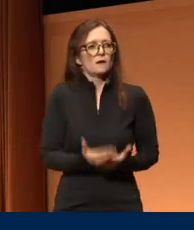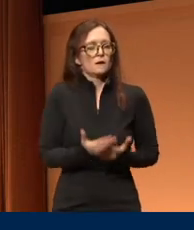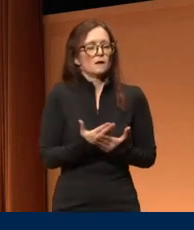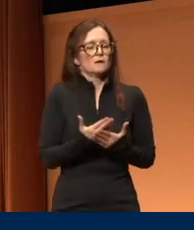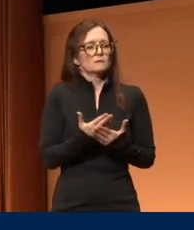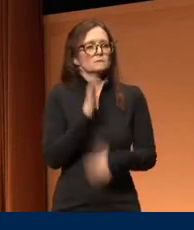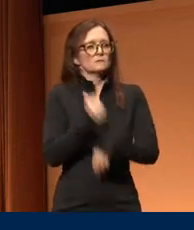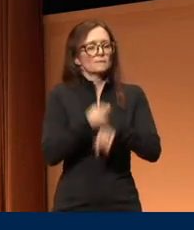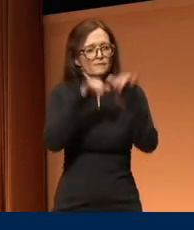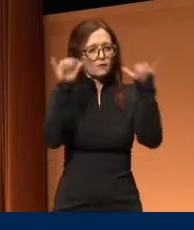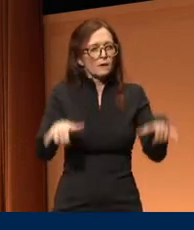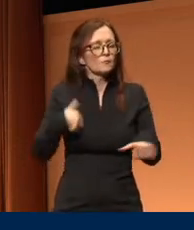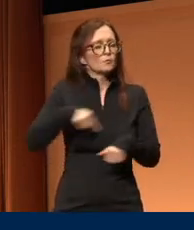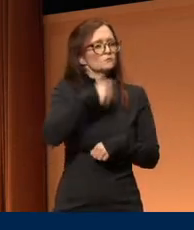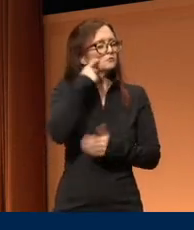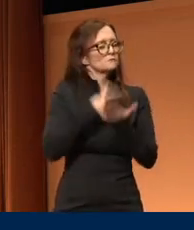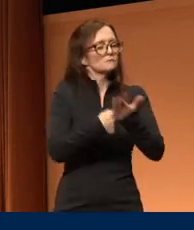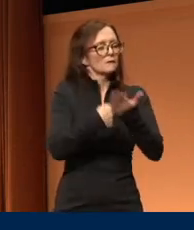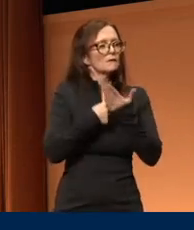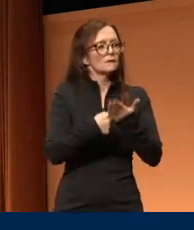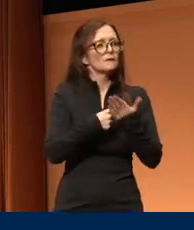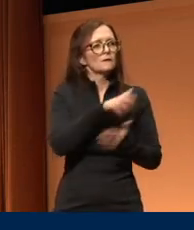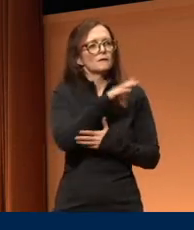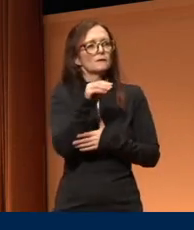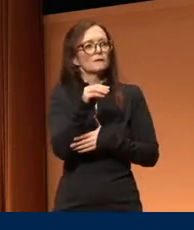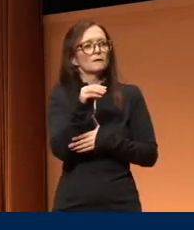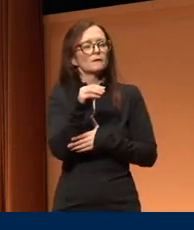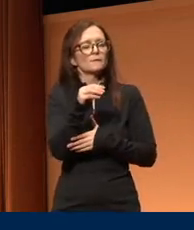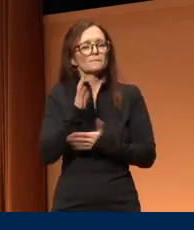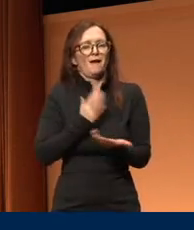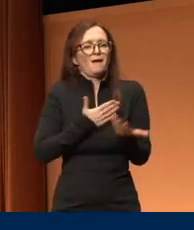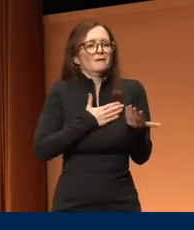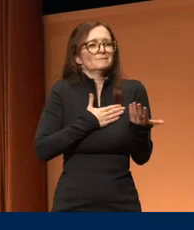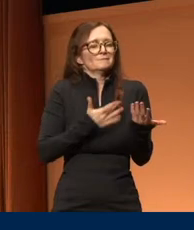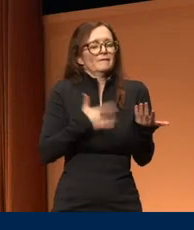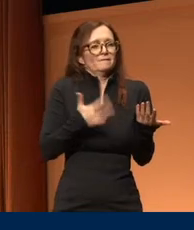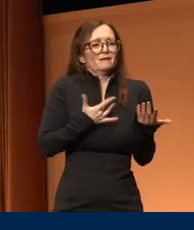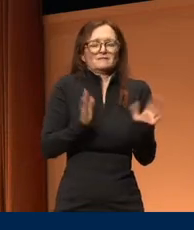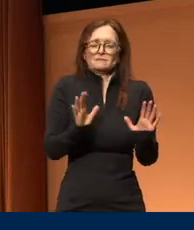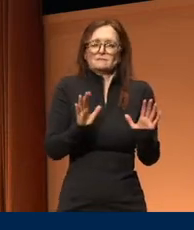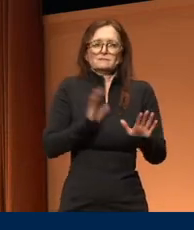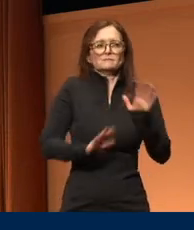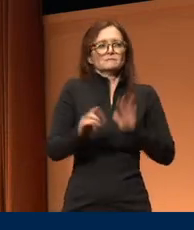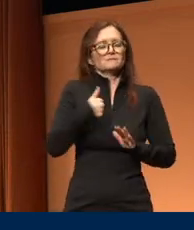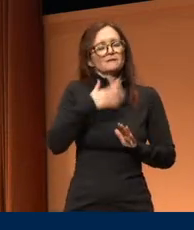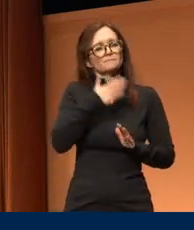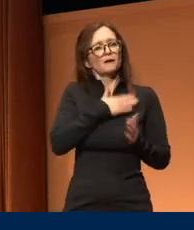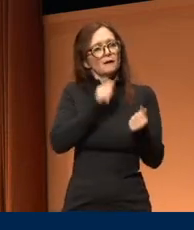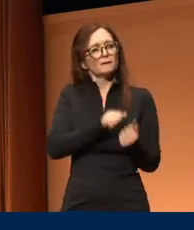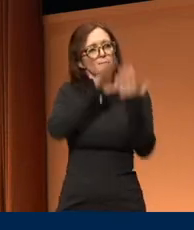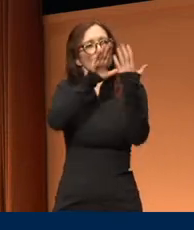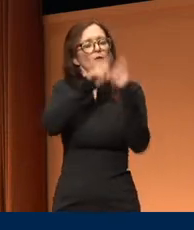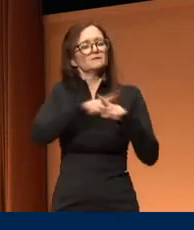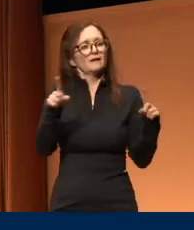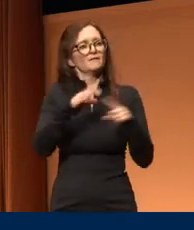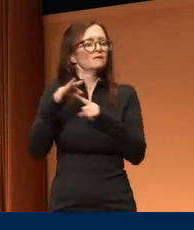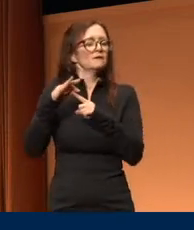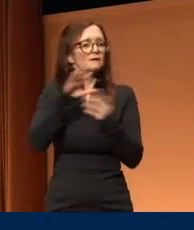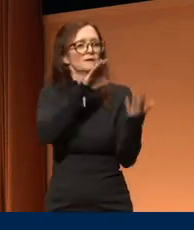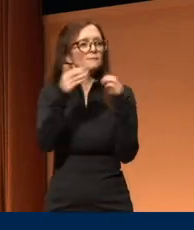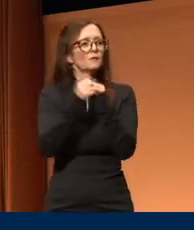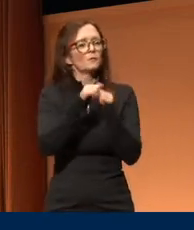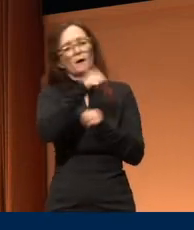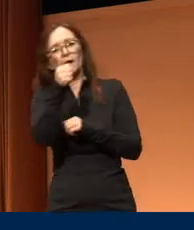I just discussed, also shape and orient my observations. I think this is what makes my approach distinctive compared to the